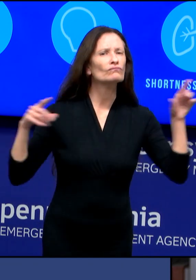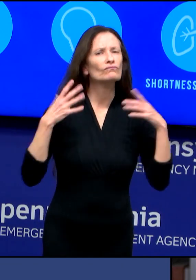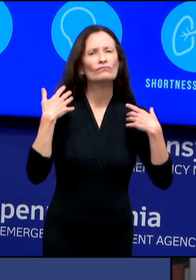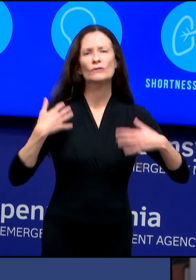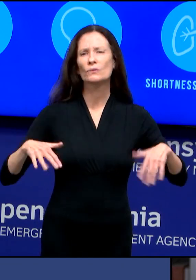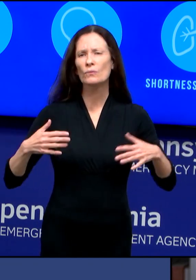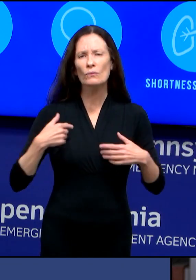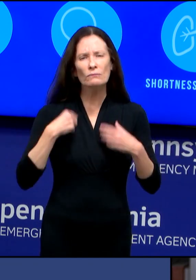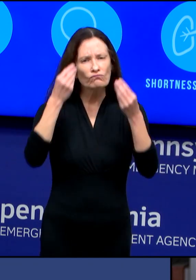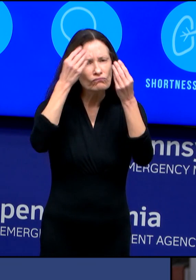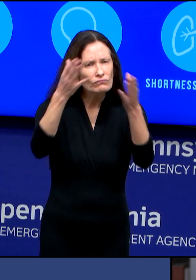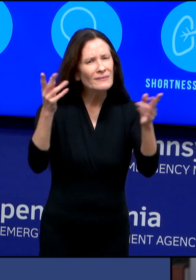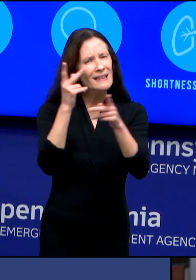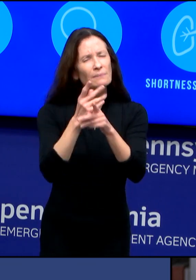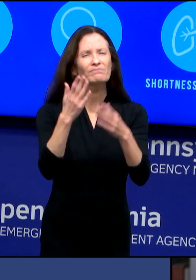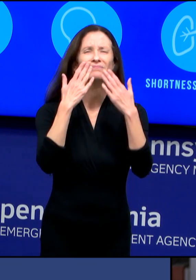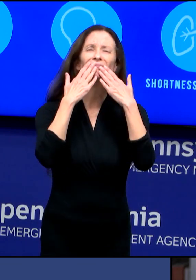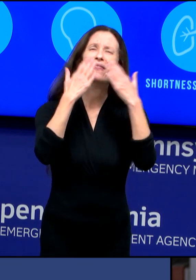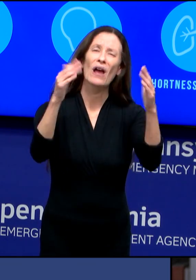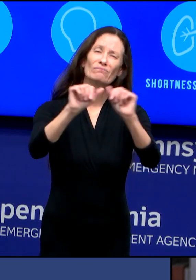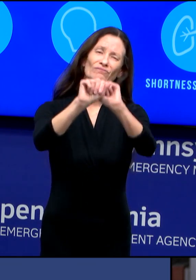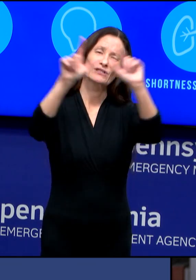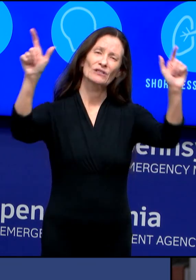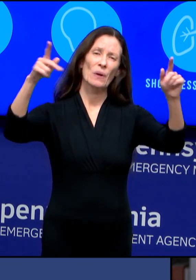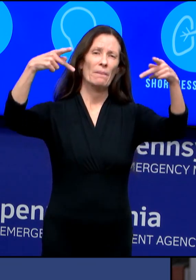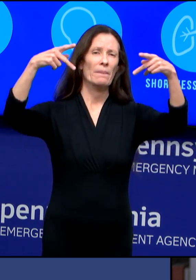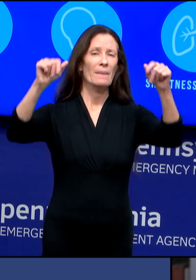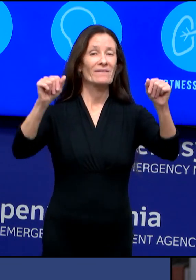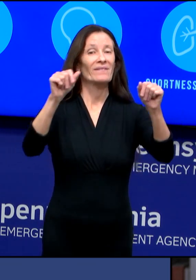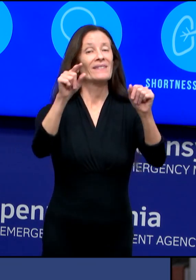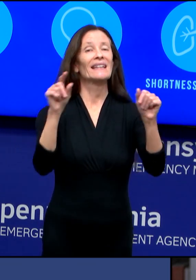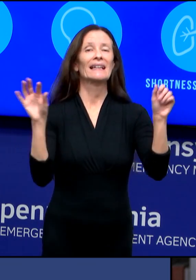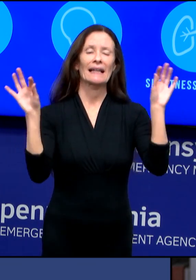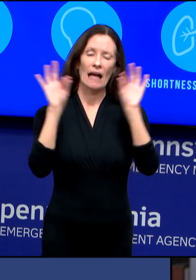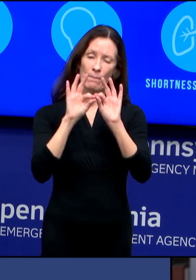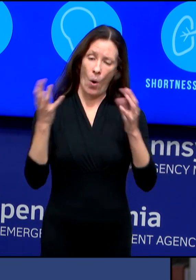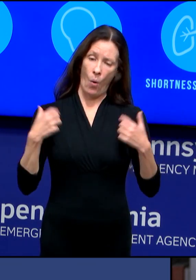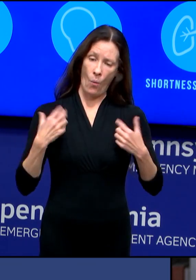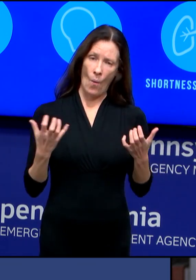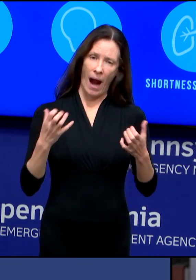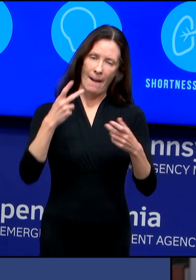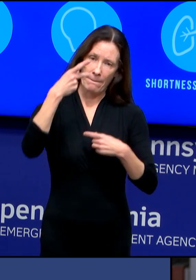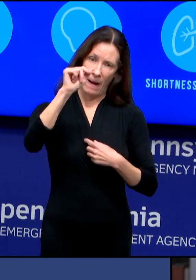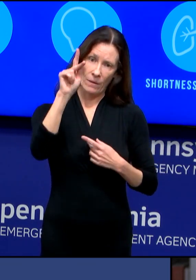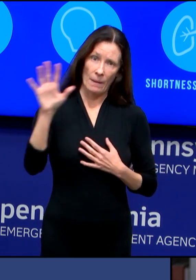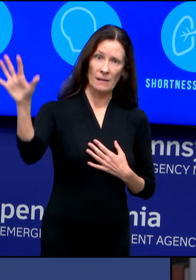you for making sure that we keep Pennsylvanians, our fellow Pennsylvanians, safe.